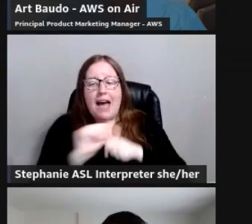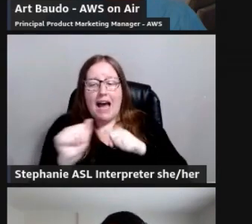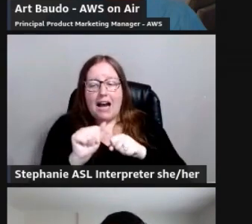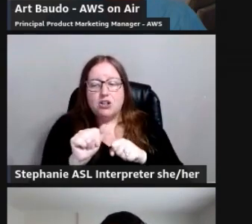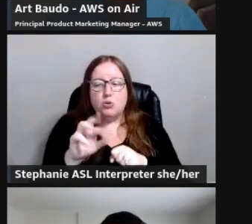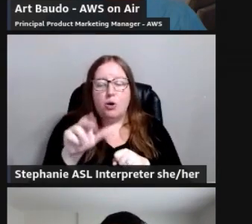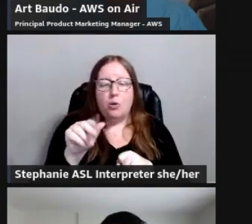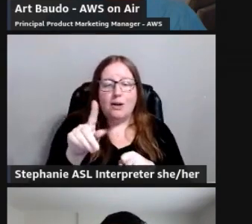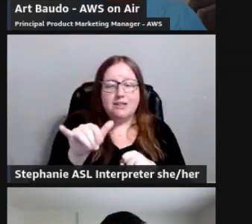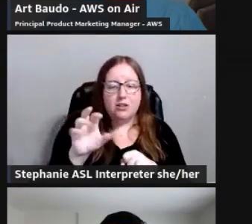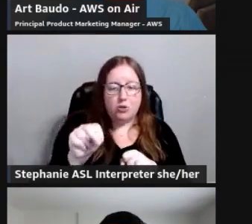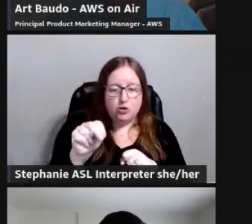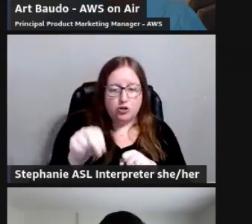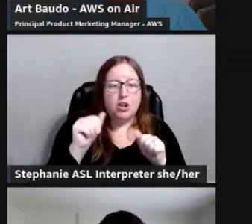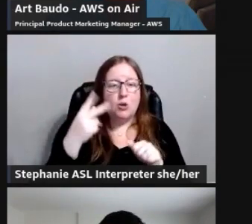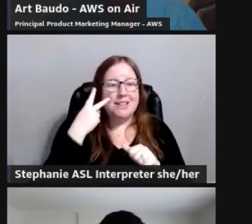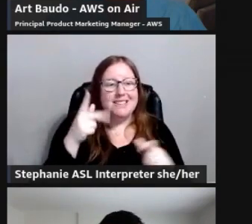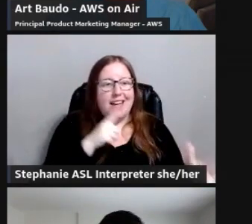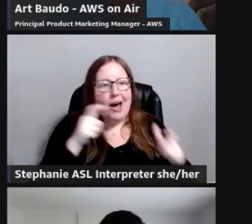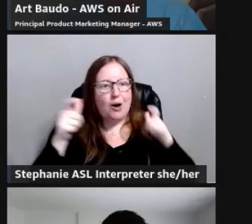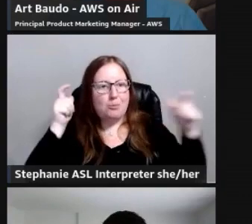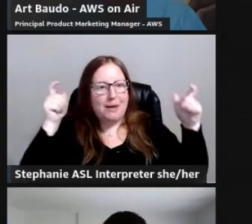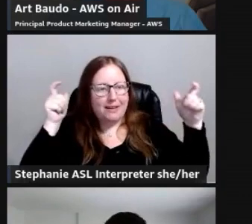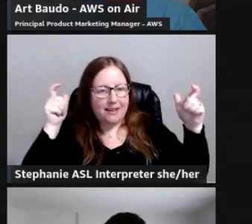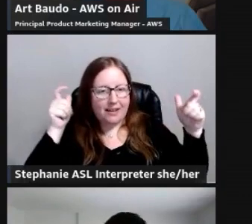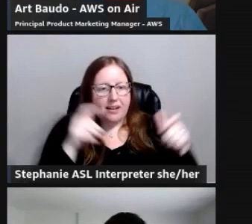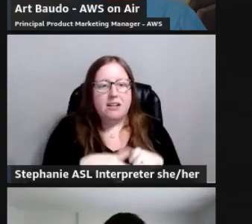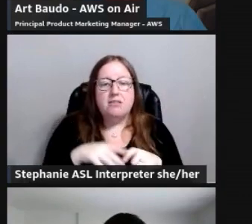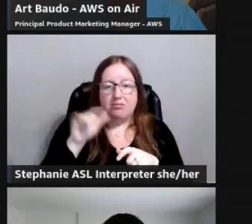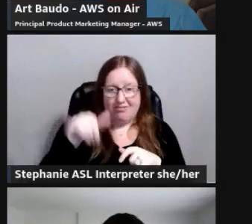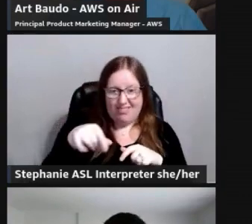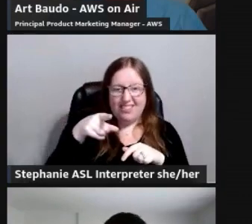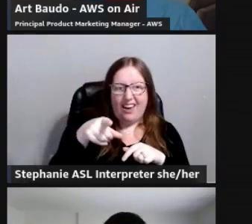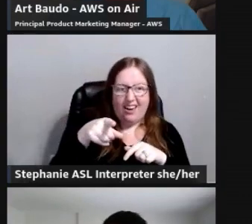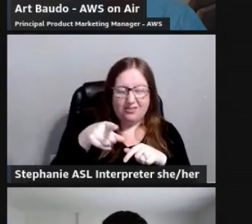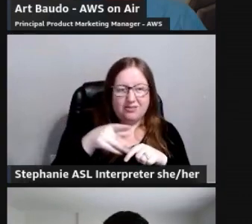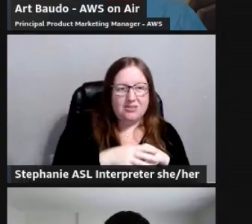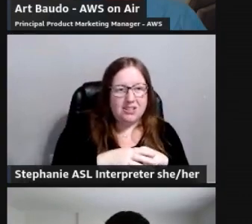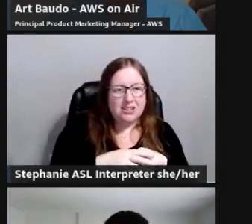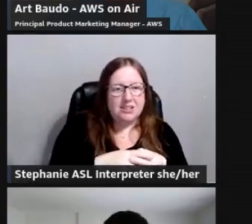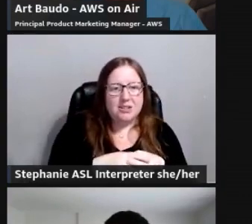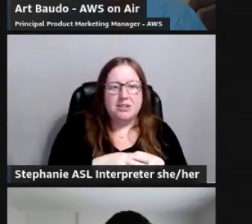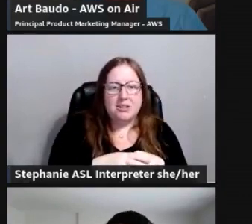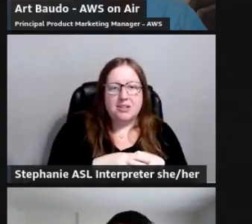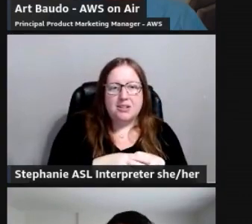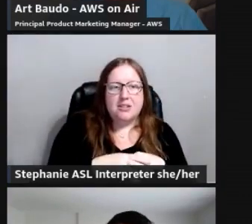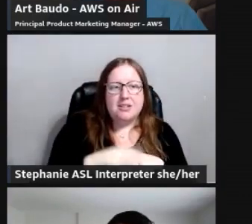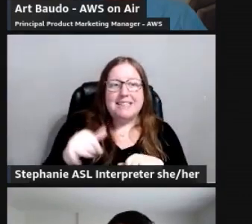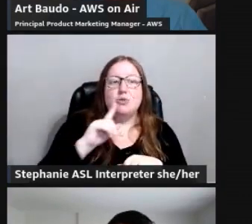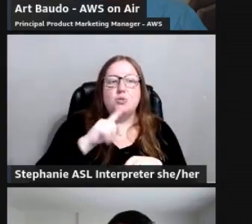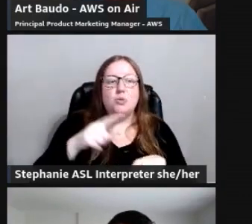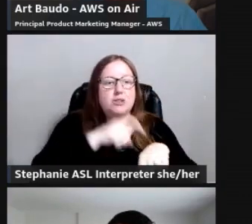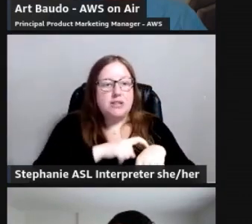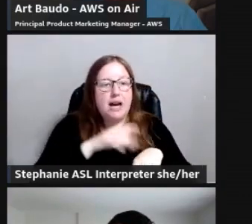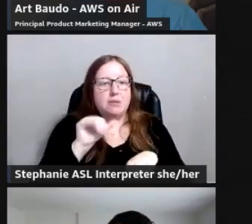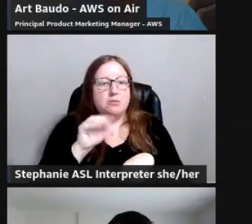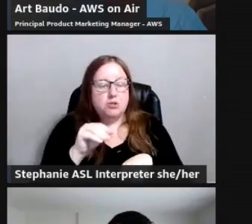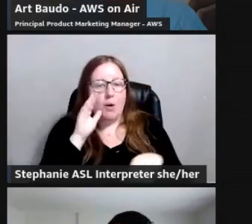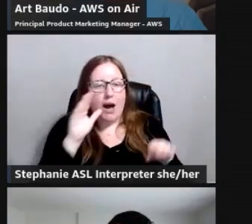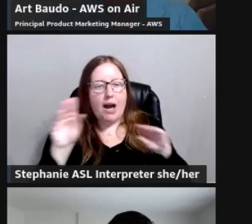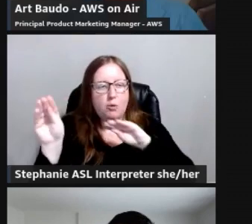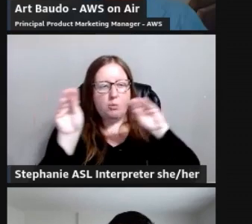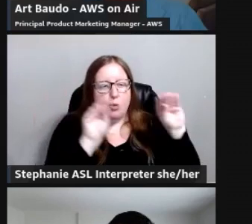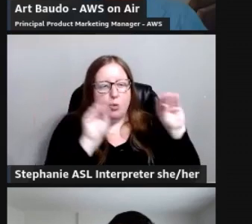can get an appreciation of how big this is. So there's this my house. was just done in real time. And let me move over to the